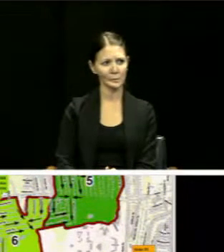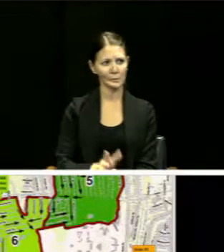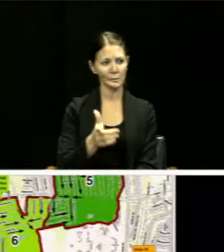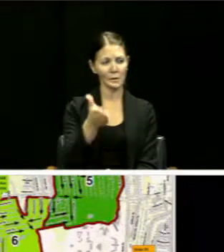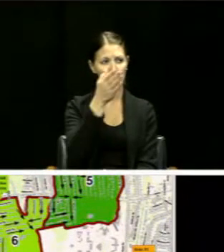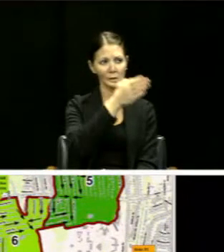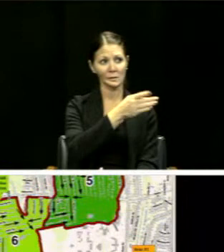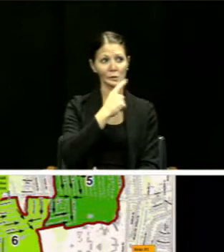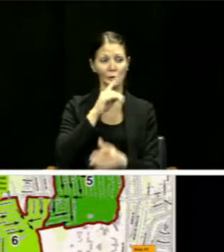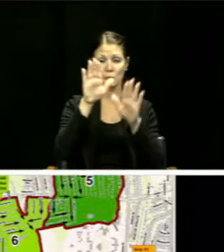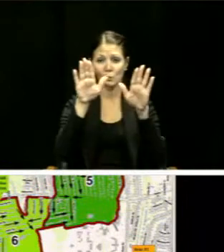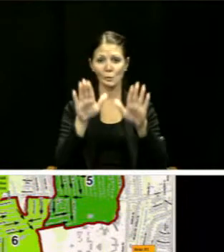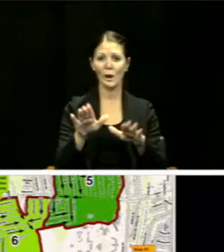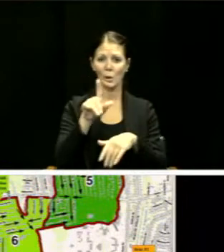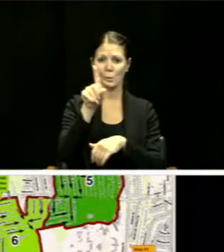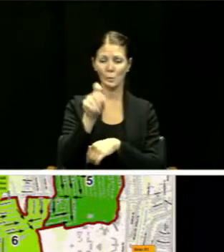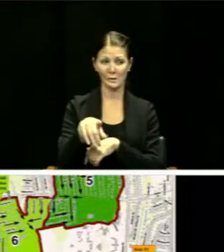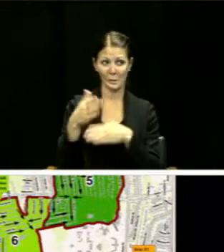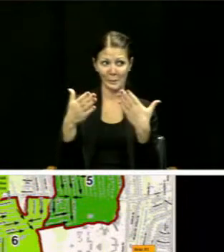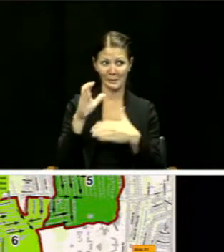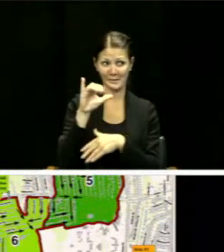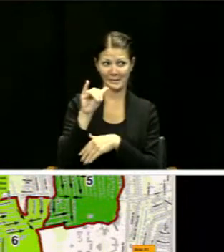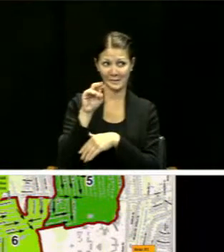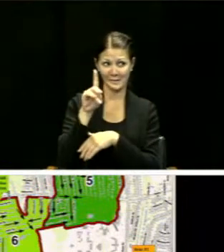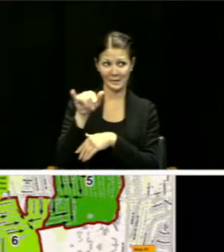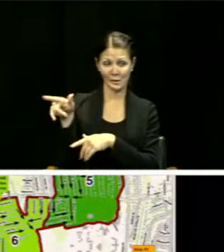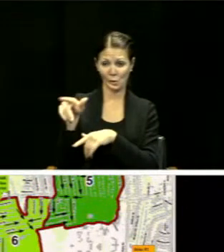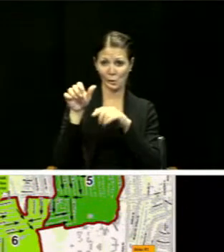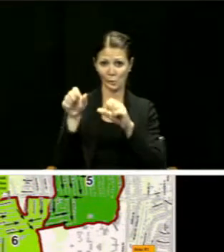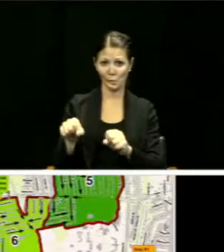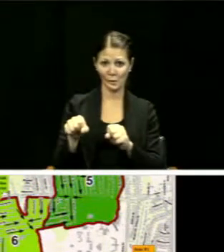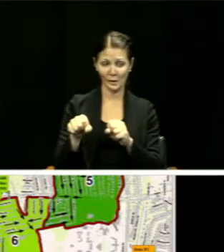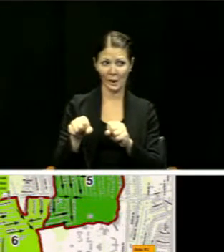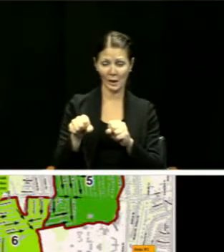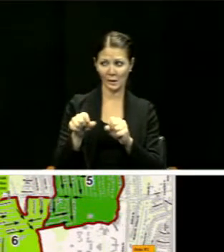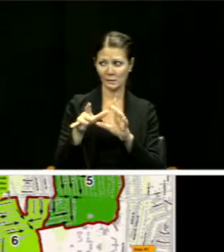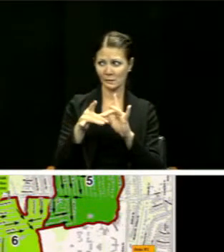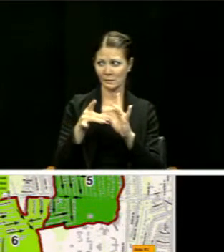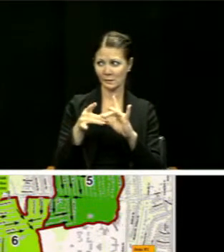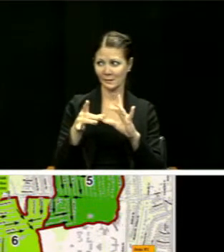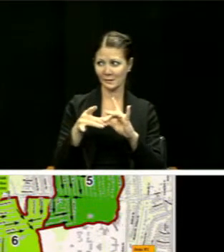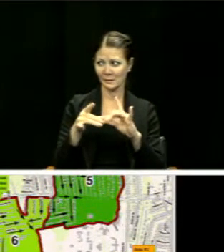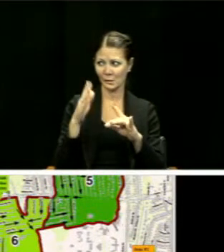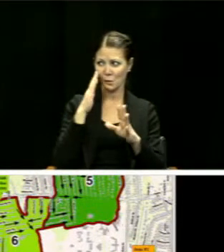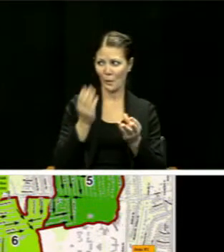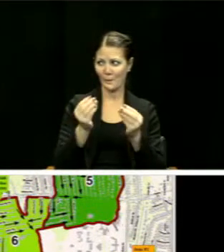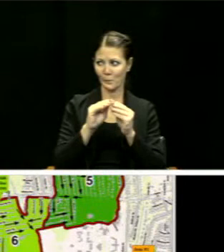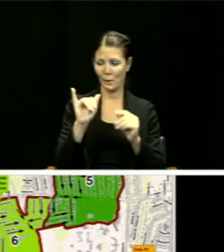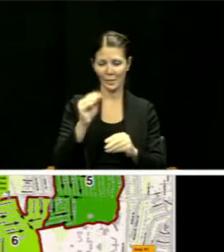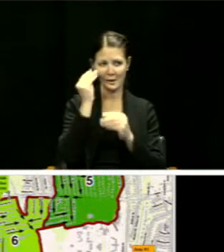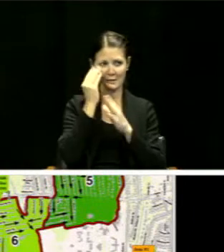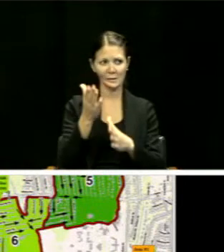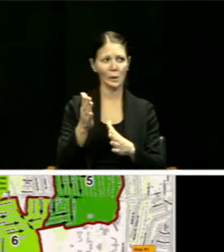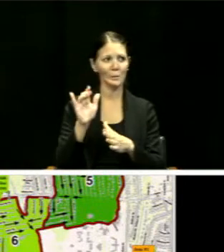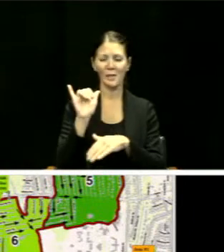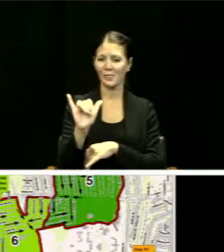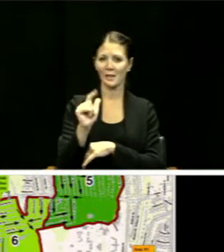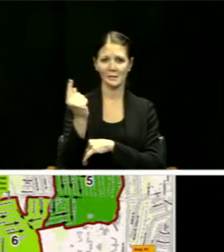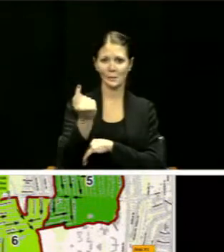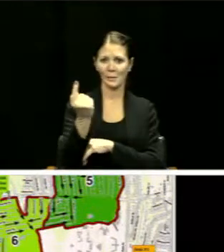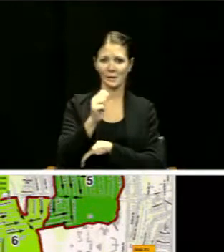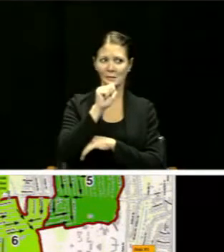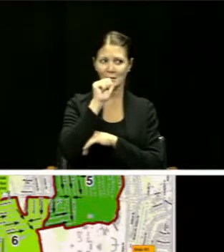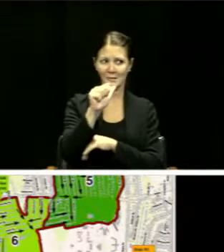that's a great question, Cindy. I'm hoping you can back me up on this, because I know you know more of the details of it, but that is not something that is done by